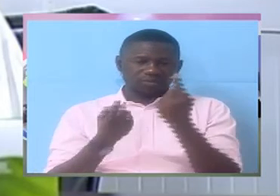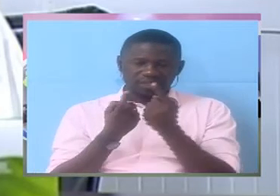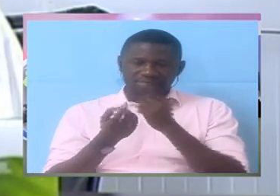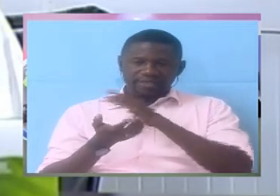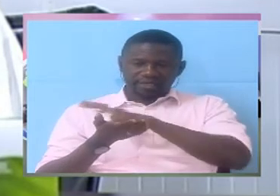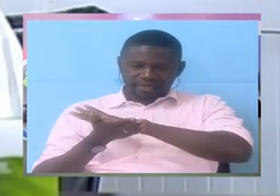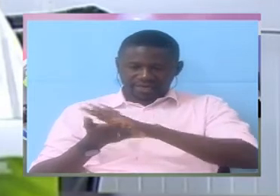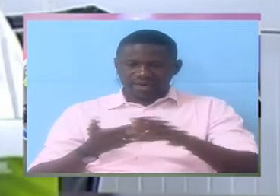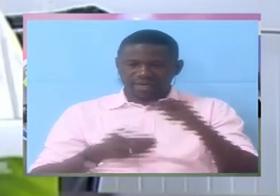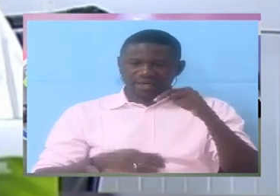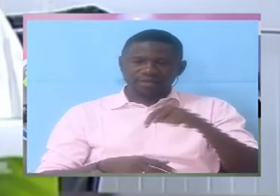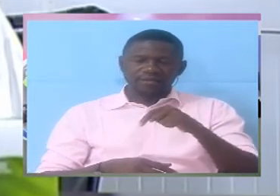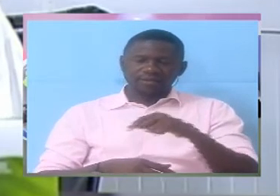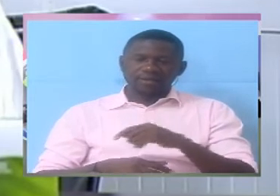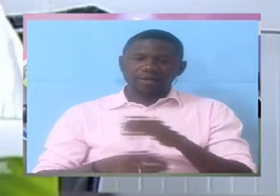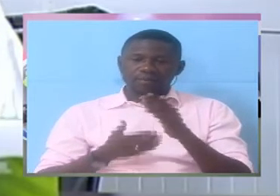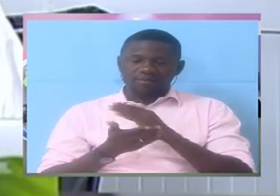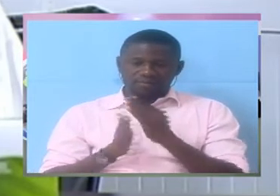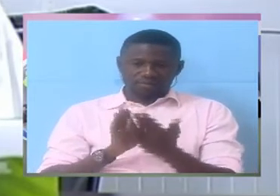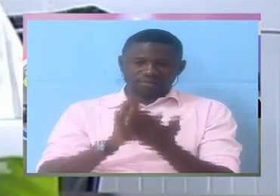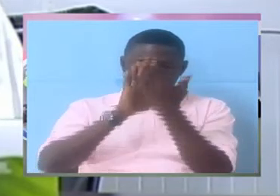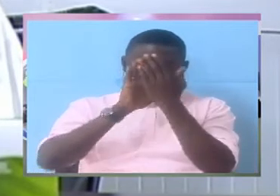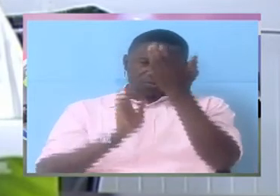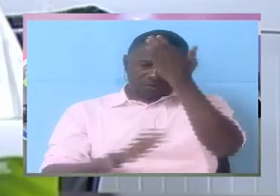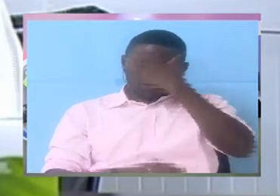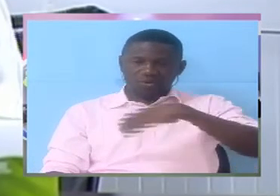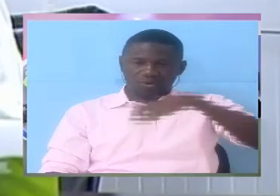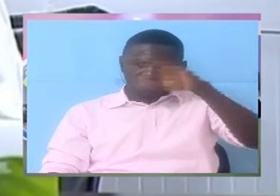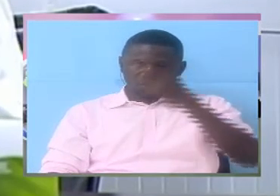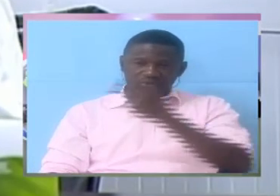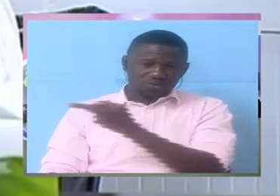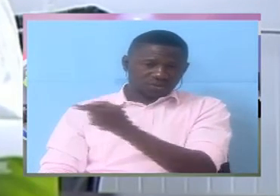here. Before the commissioners,